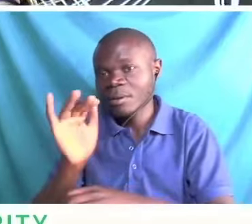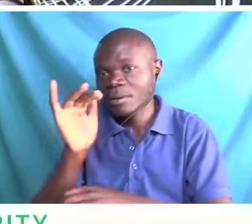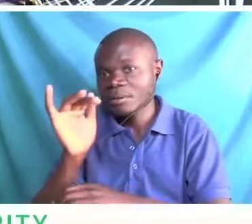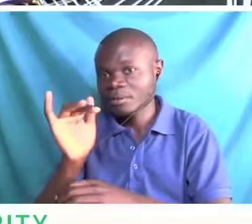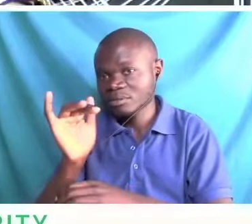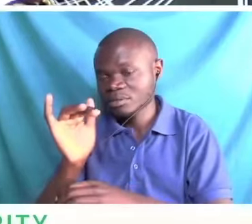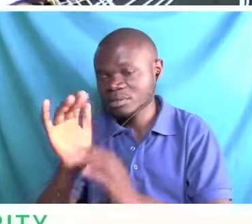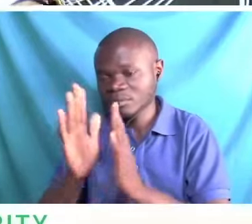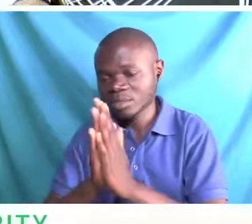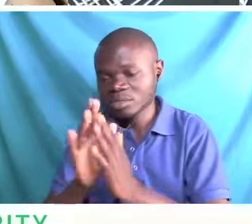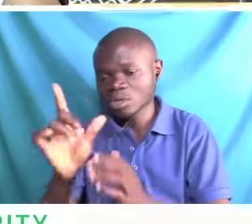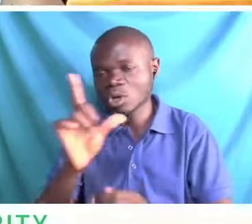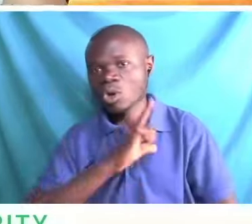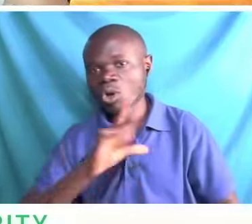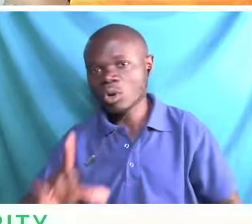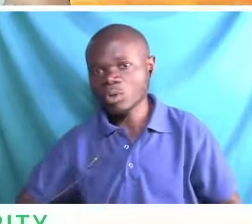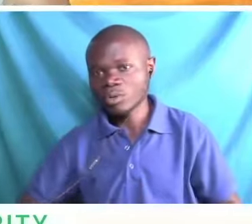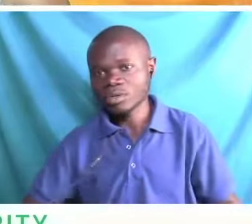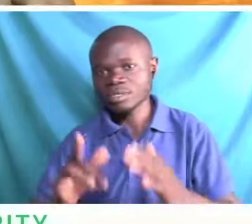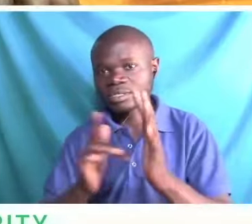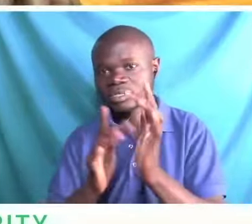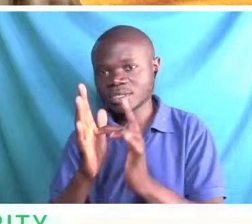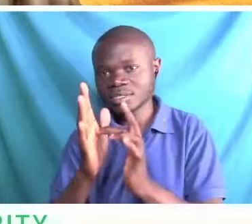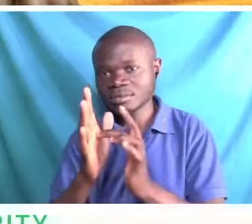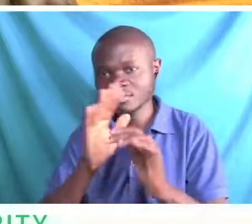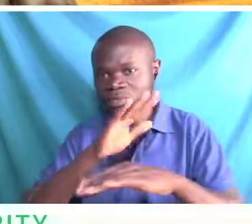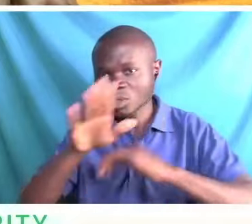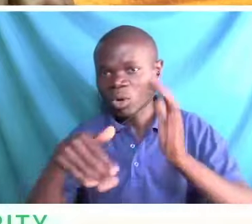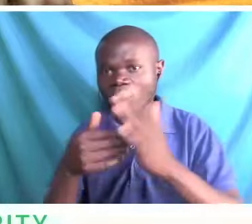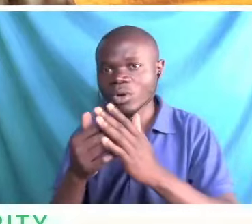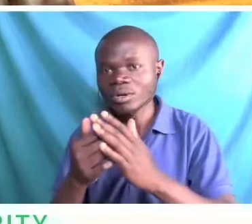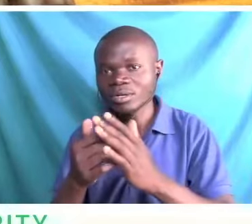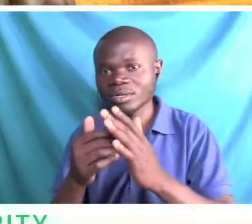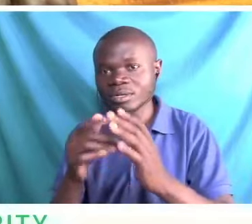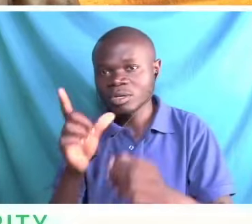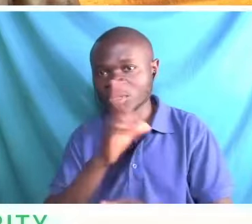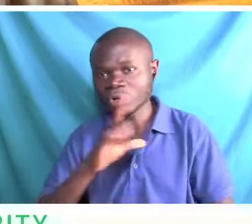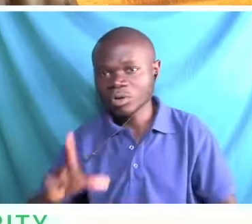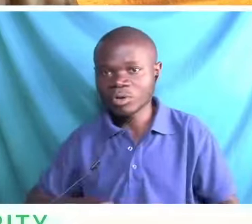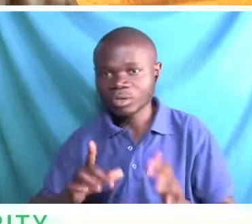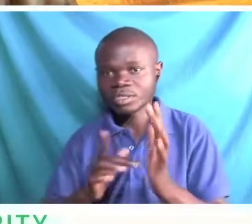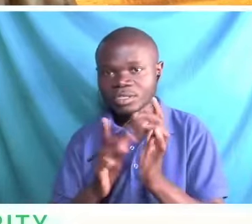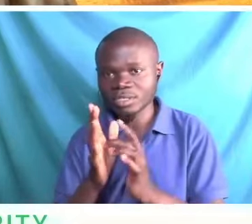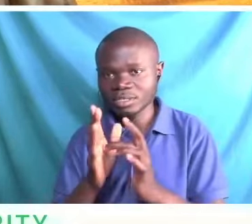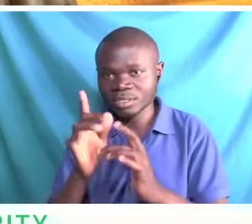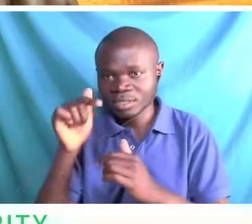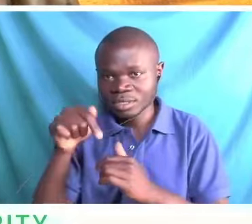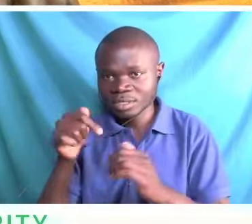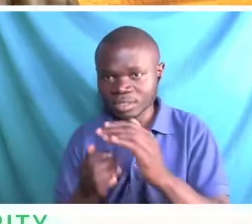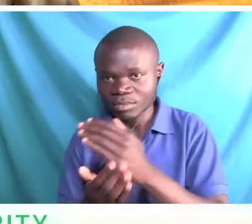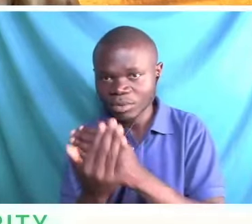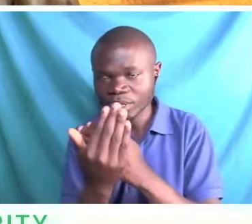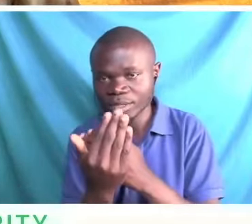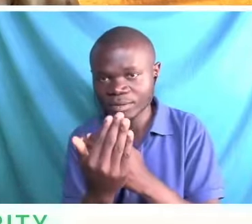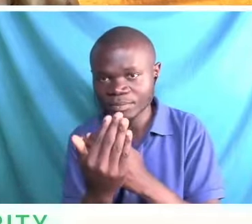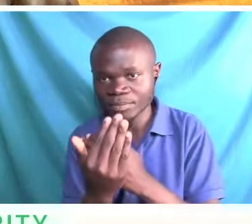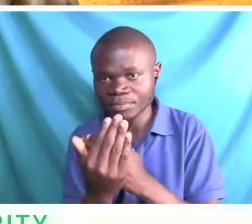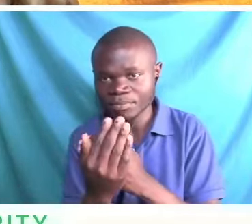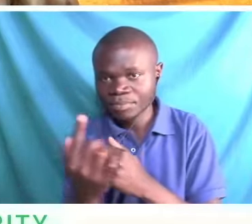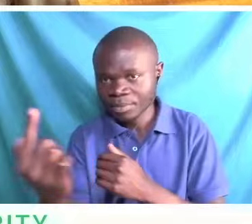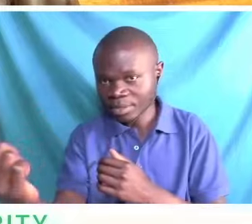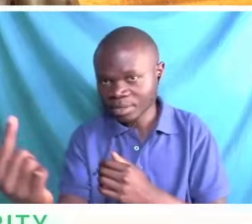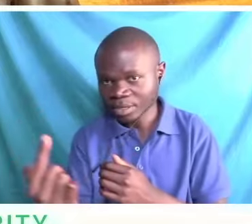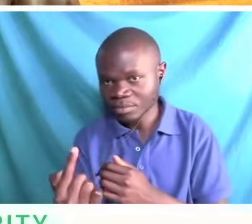Say, Lord Jesus. All of us here, say, Lord Jesus, this morning, I come to